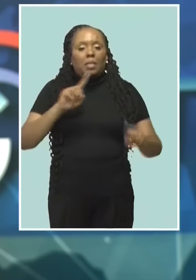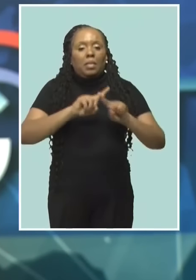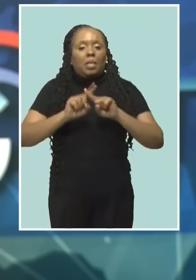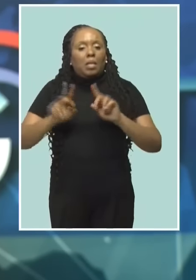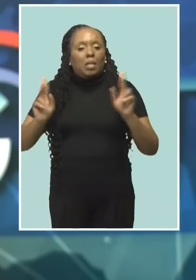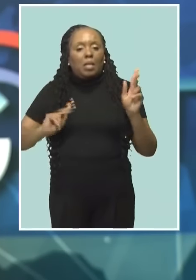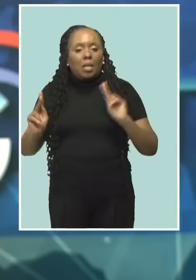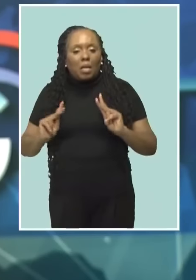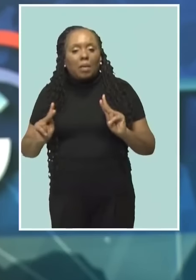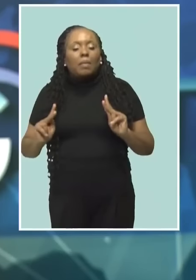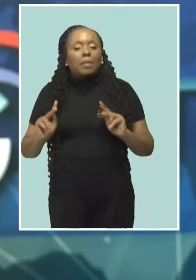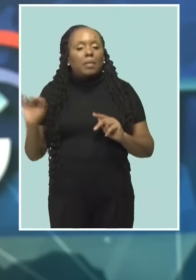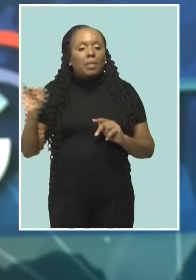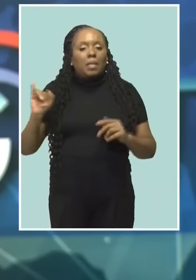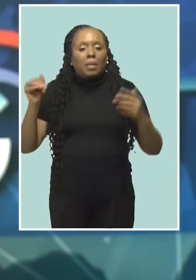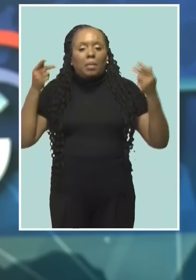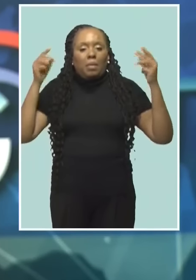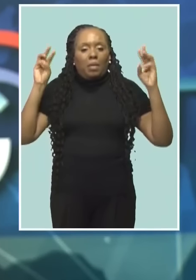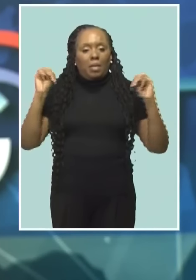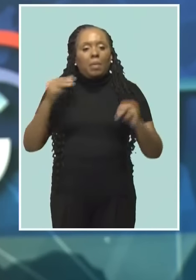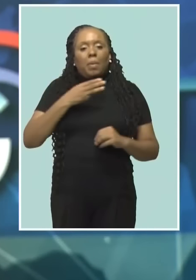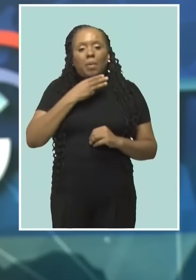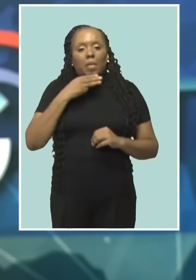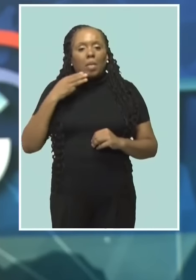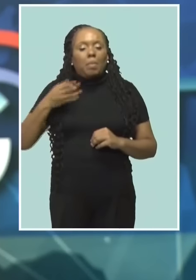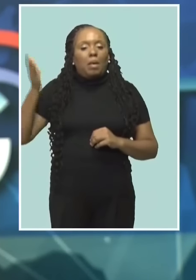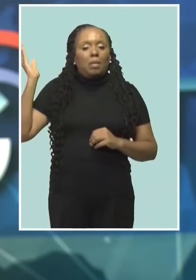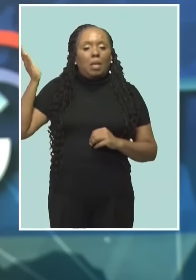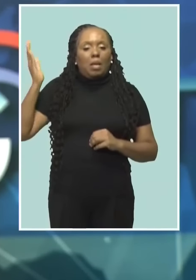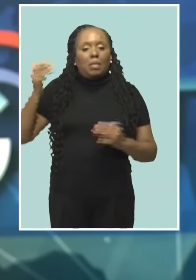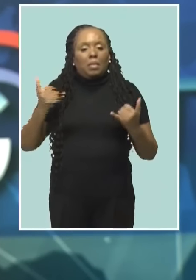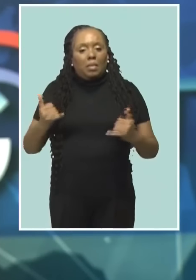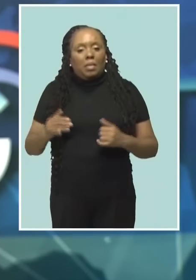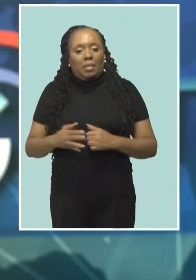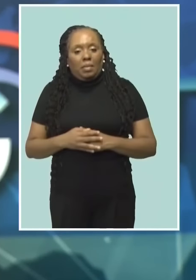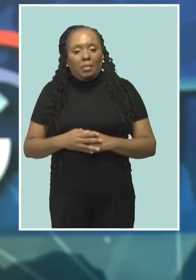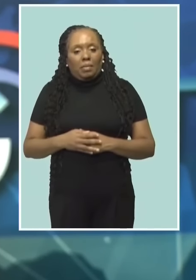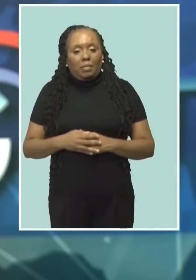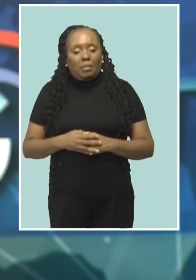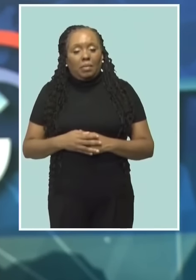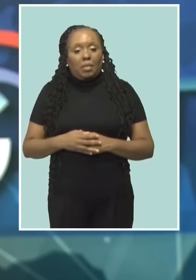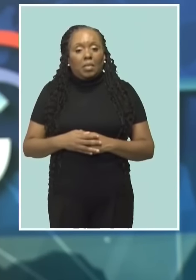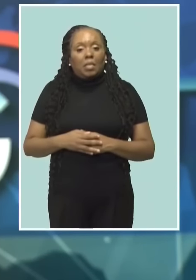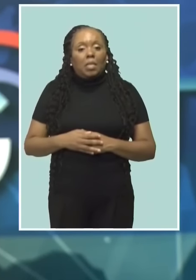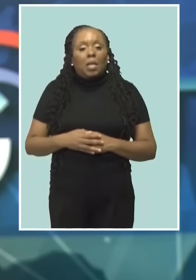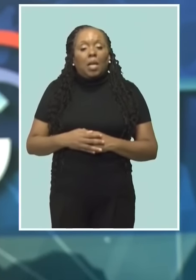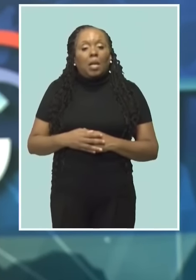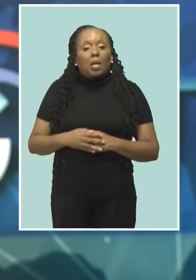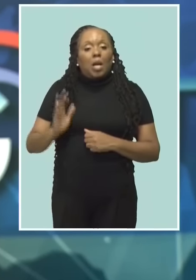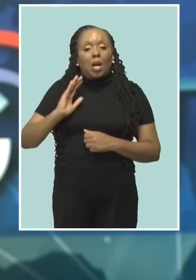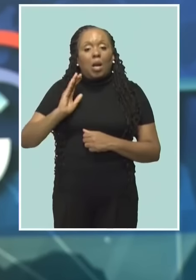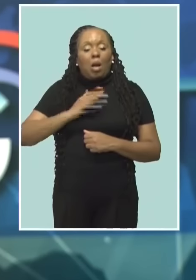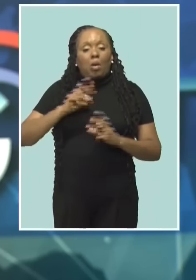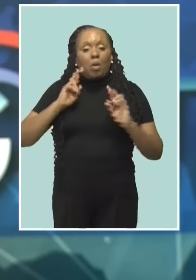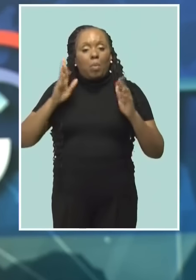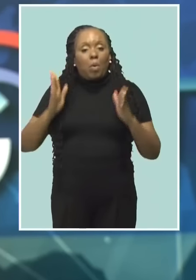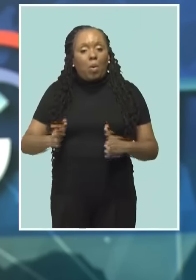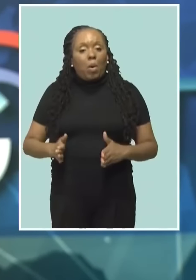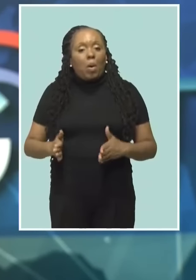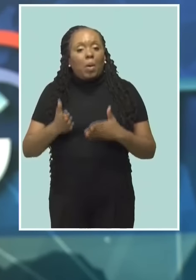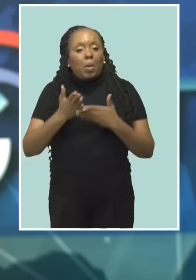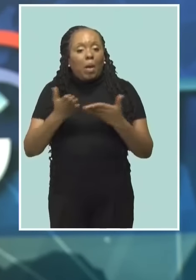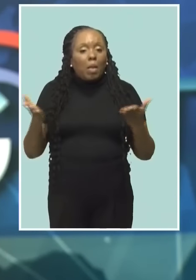disabilities. The lower house saw contributions from several members, including Prime Minister Mia Moore-Motley. Joining us now with the details is